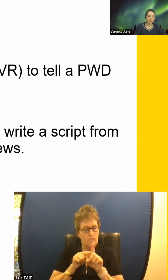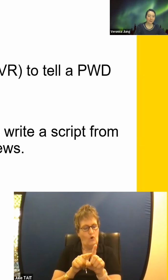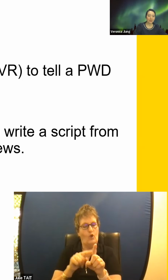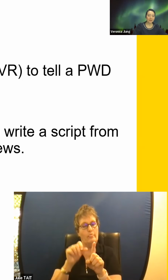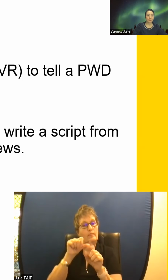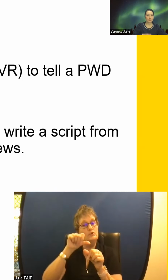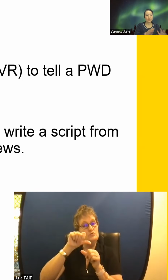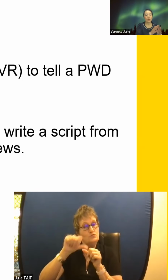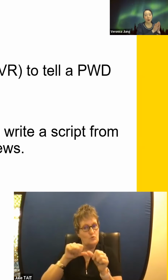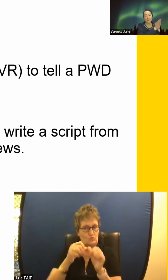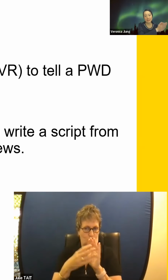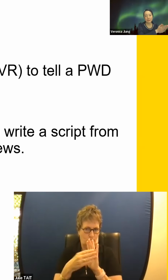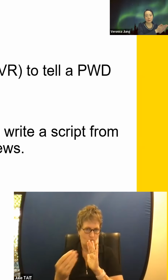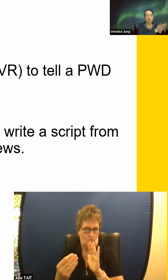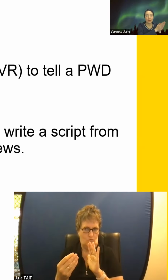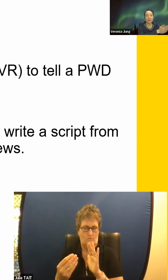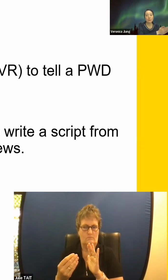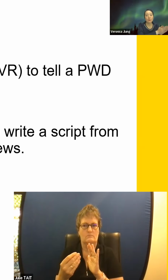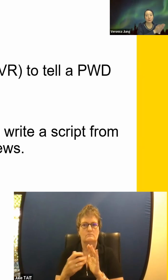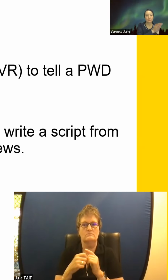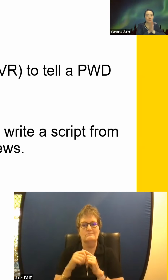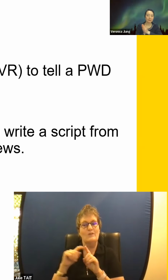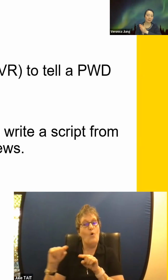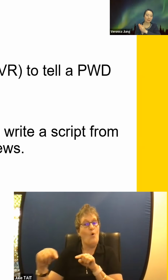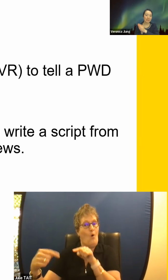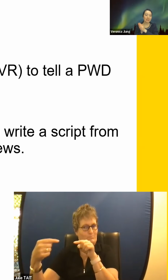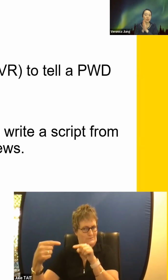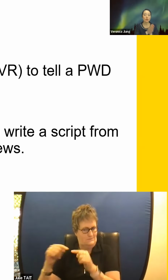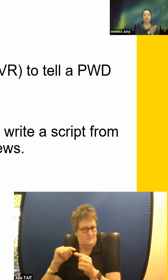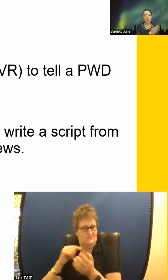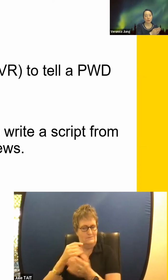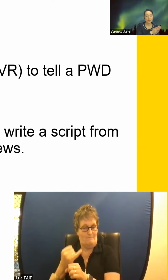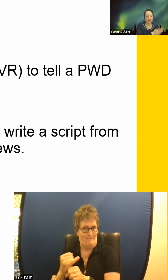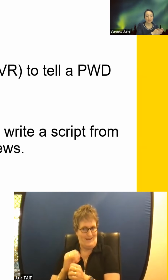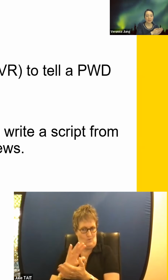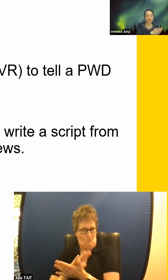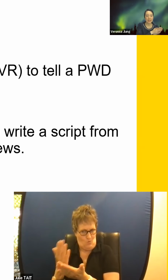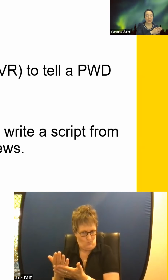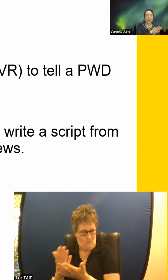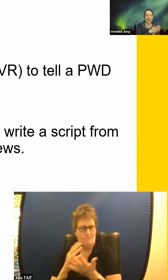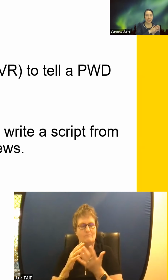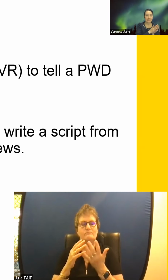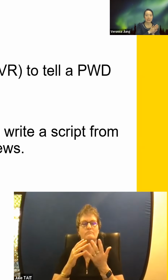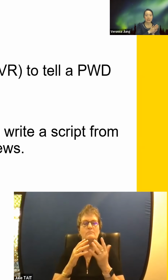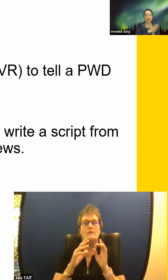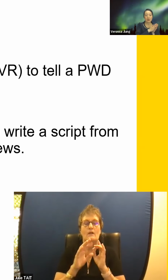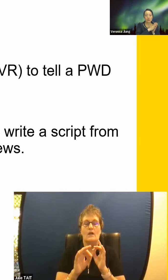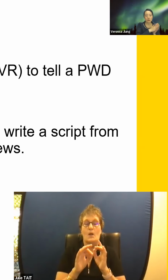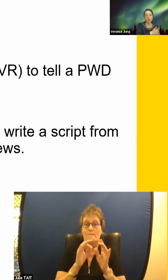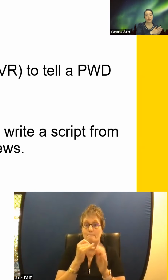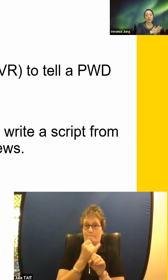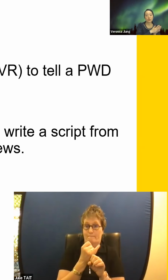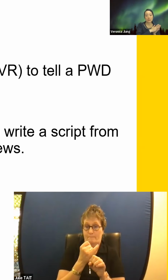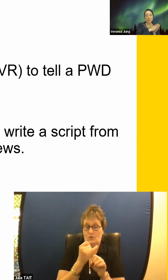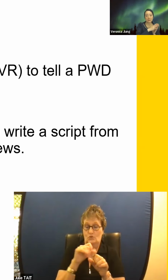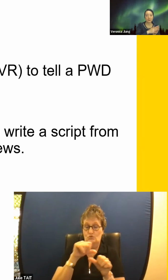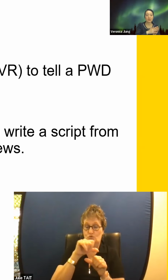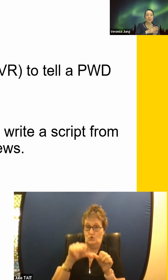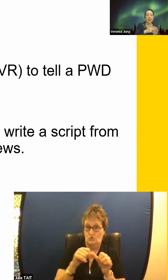disability. So opposite to medical model of disability, social model of disability is